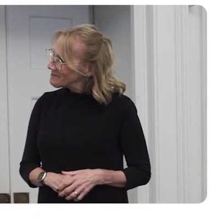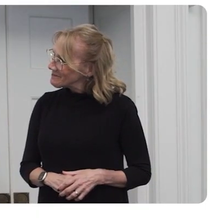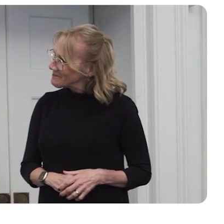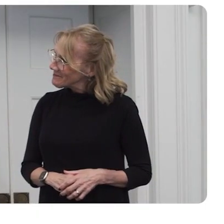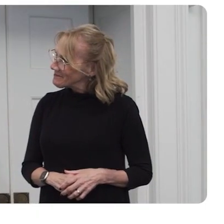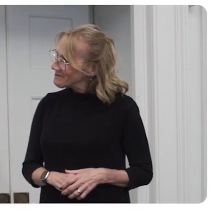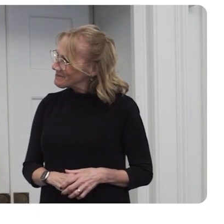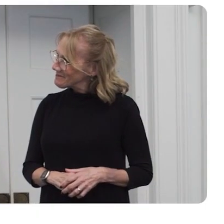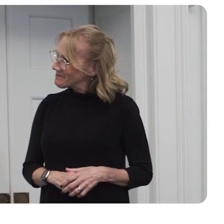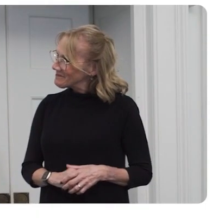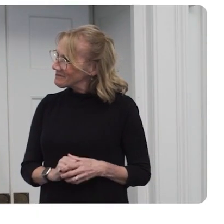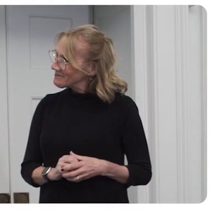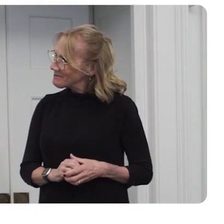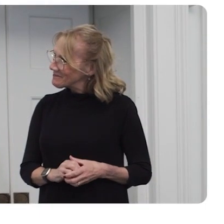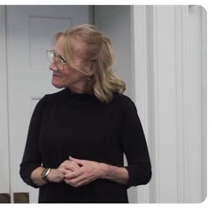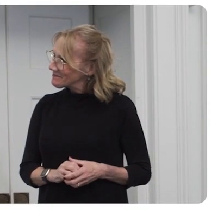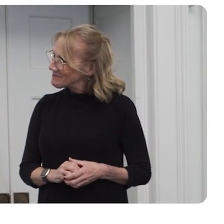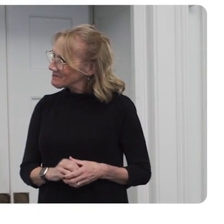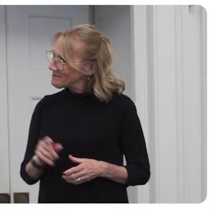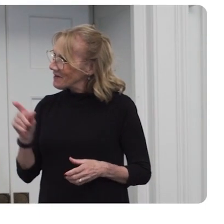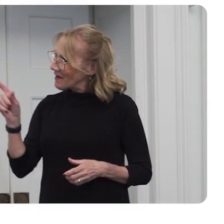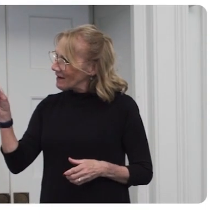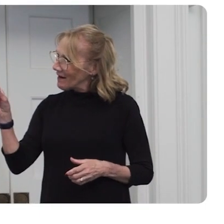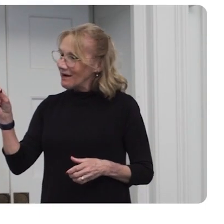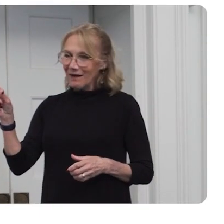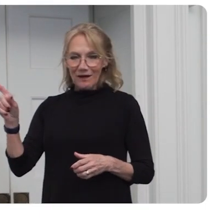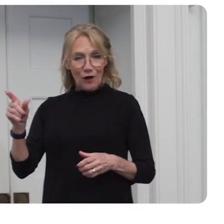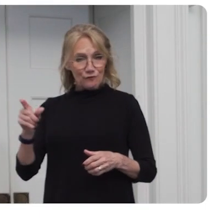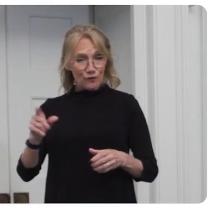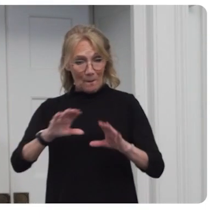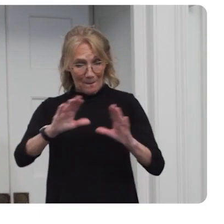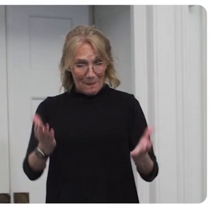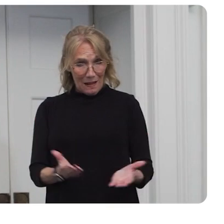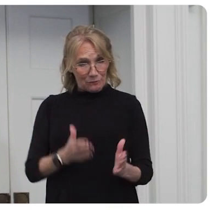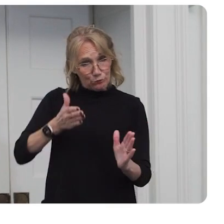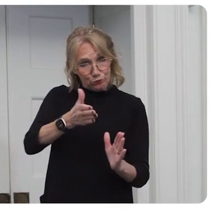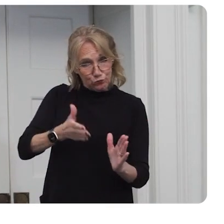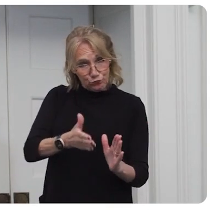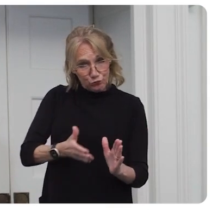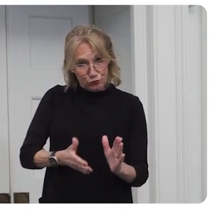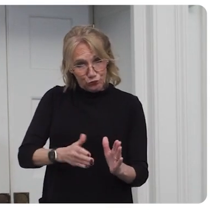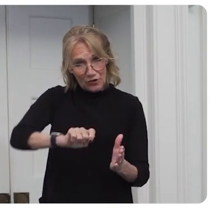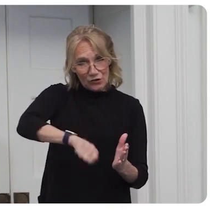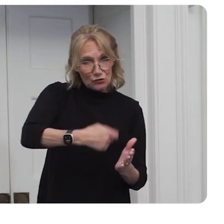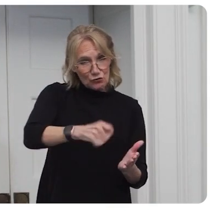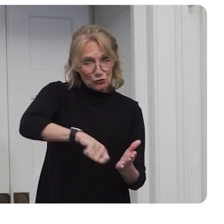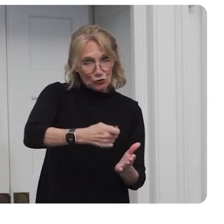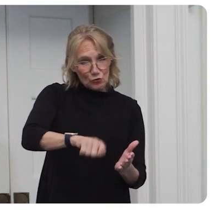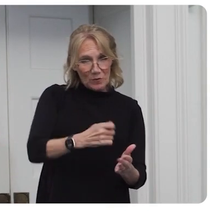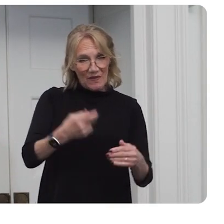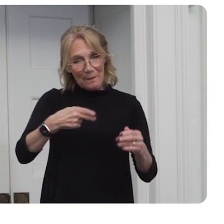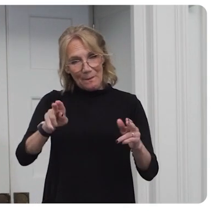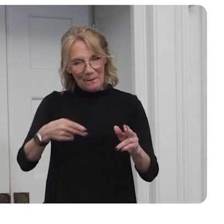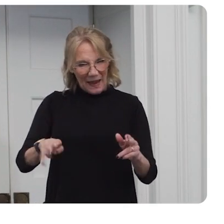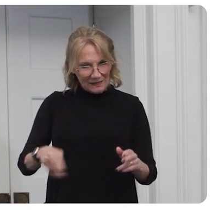a demonstration. So you didn't cast them, but you cut them out of melons, am I right? Yeah, I did, yeah. And